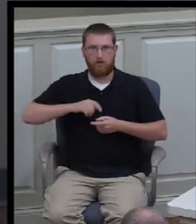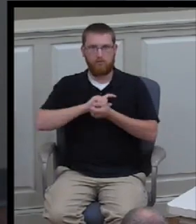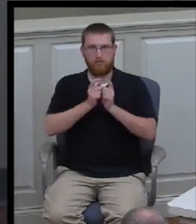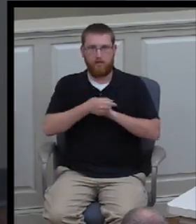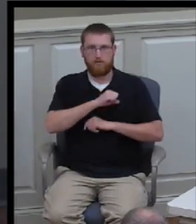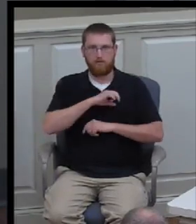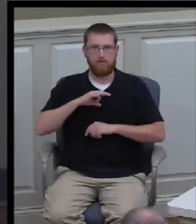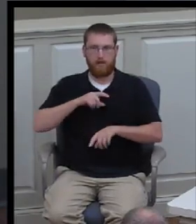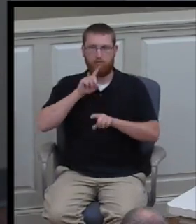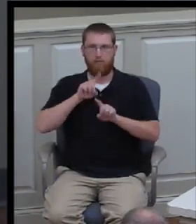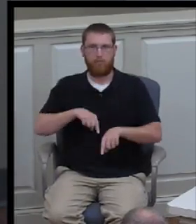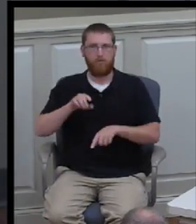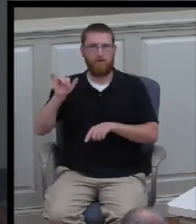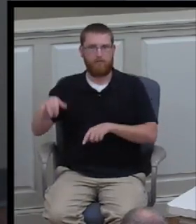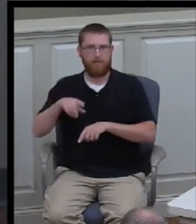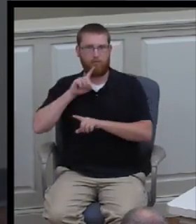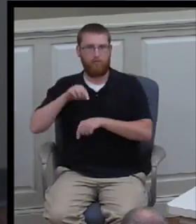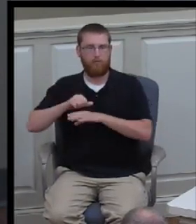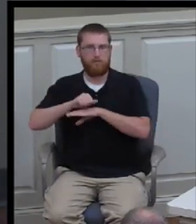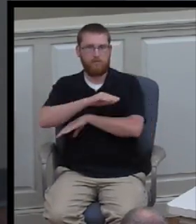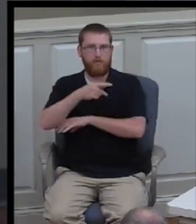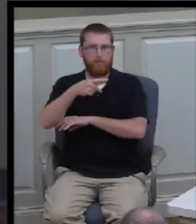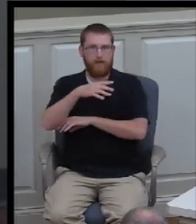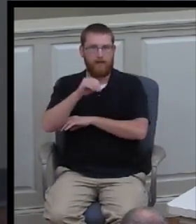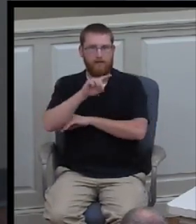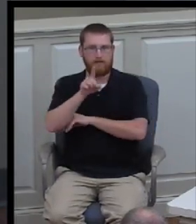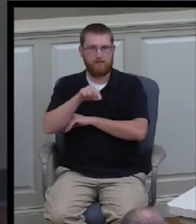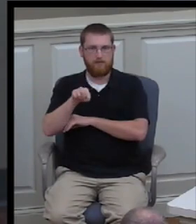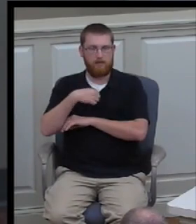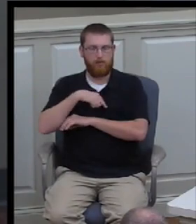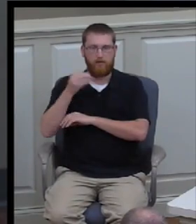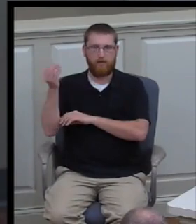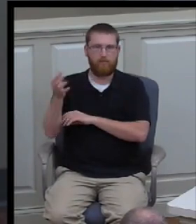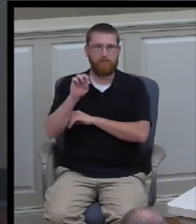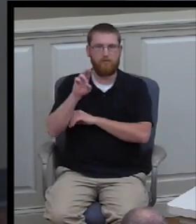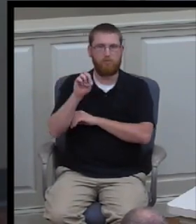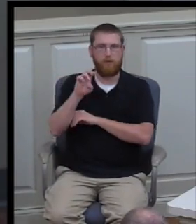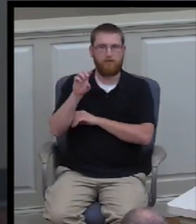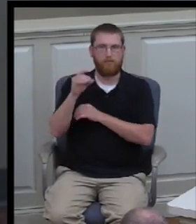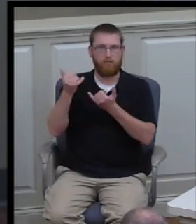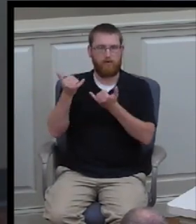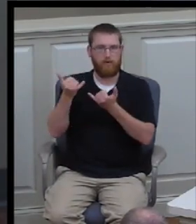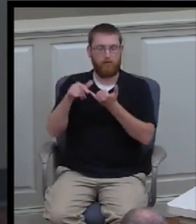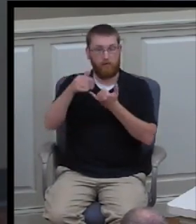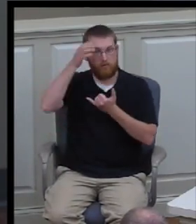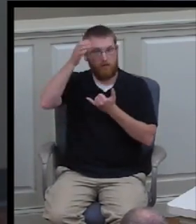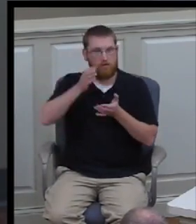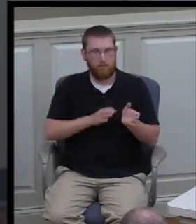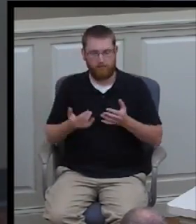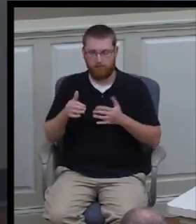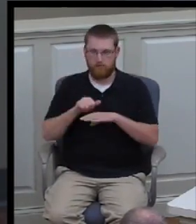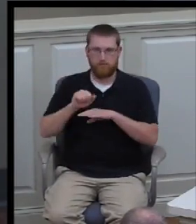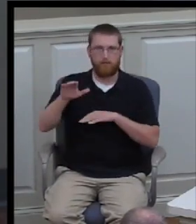that case, because that's the actual report that went to P&Z, and we just give you the record. That's the concept plan they submitted. They